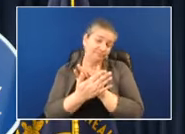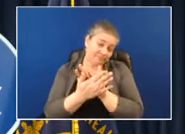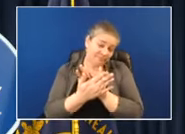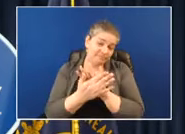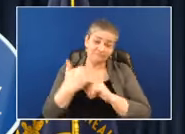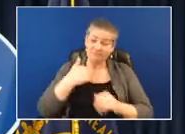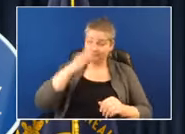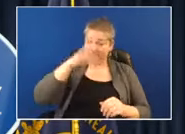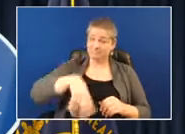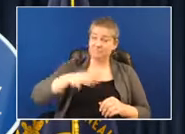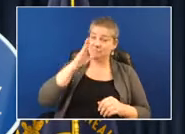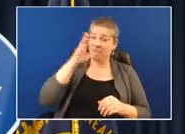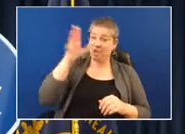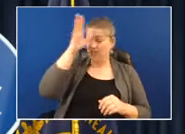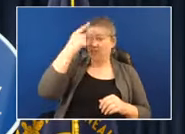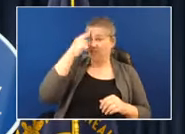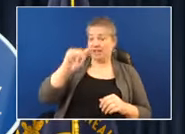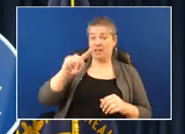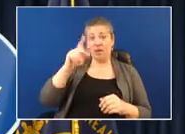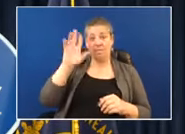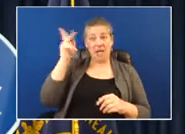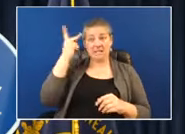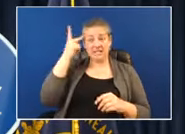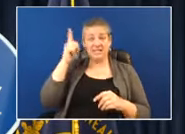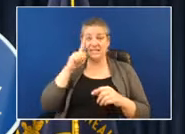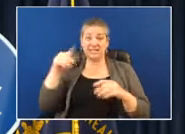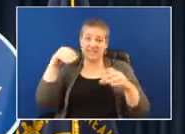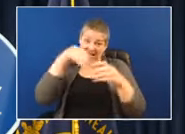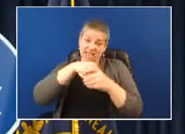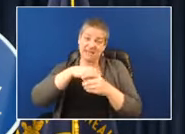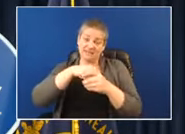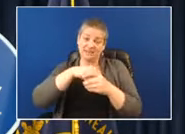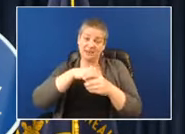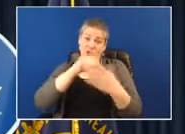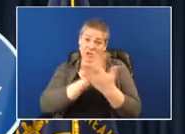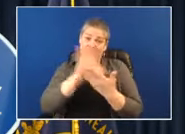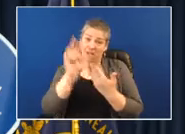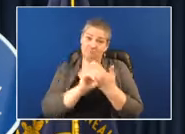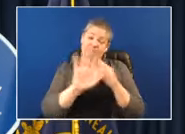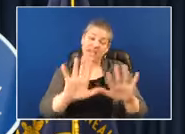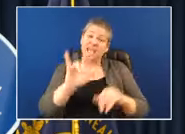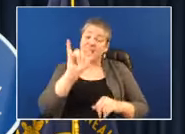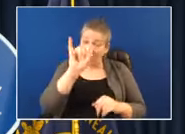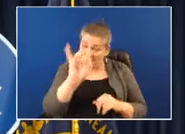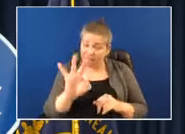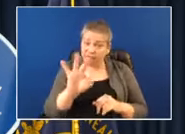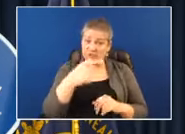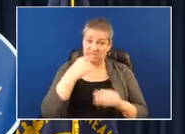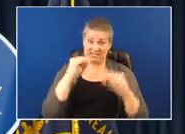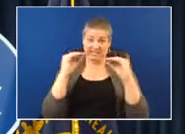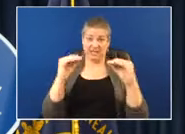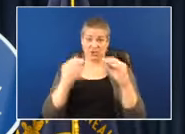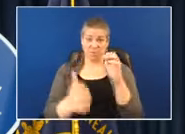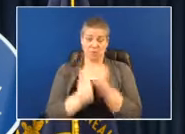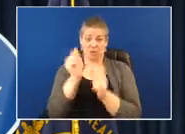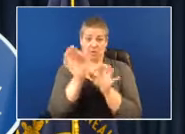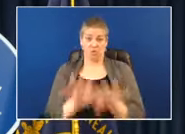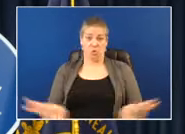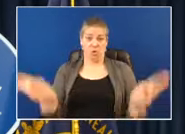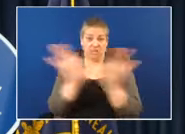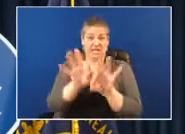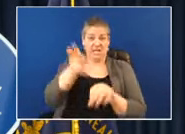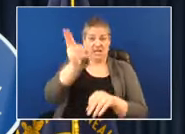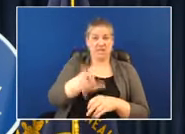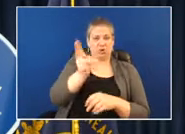pushed into curriculum from other directions. Let's take it all out. You know, if we're going to say teach the most important documents in history, let's have